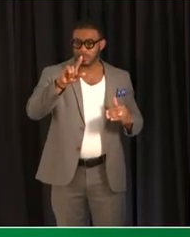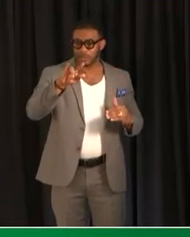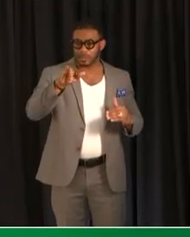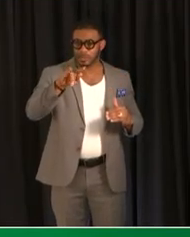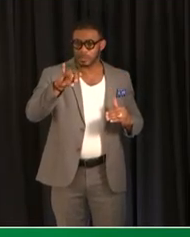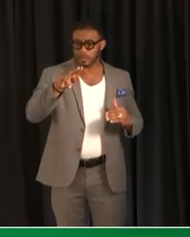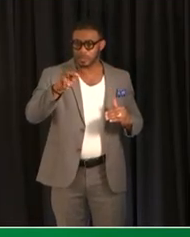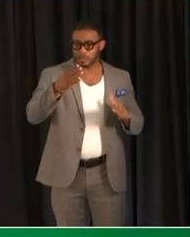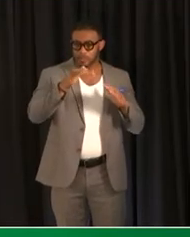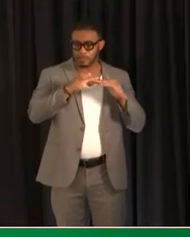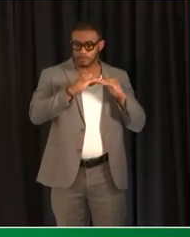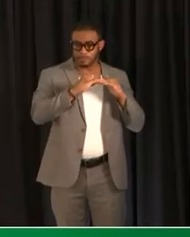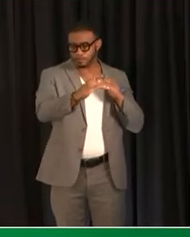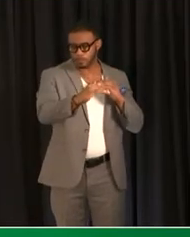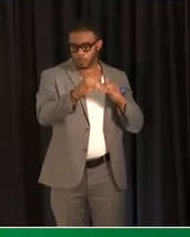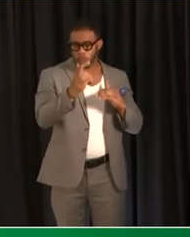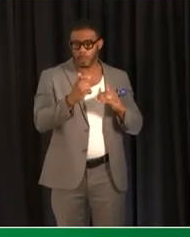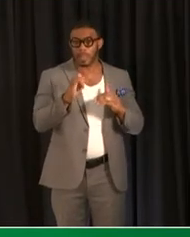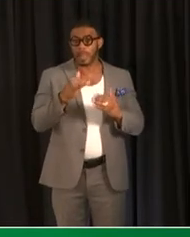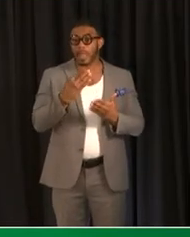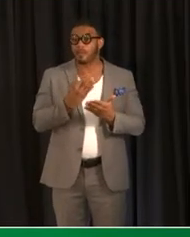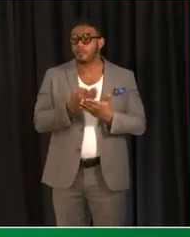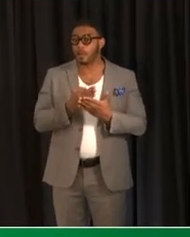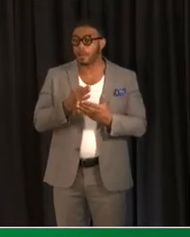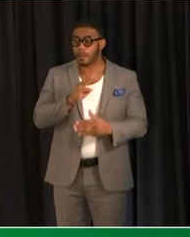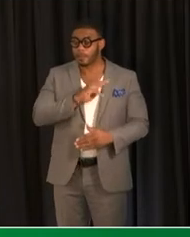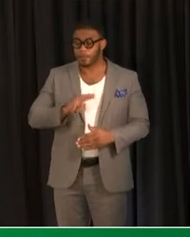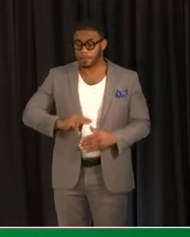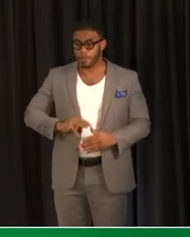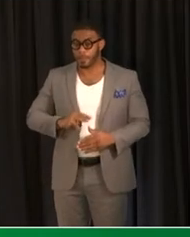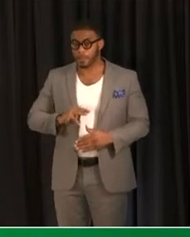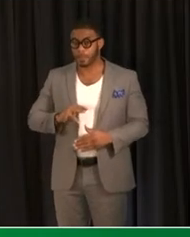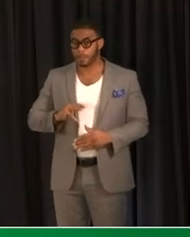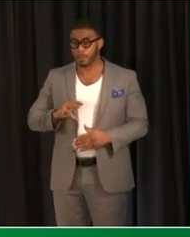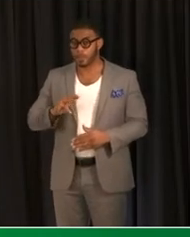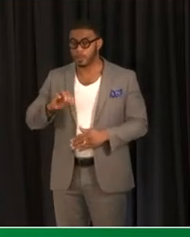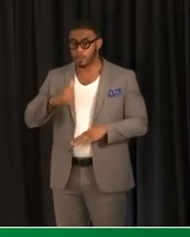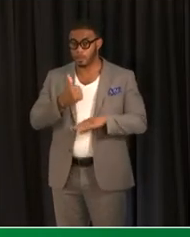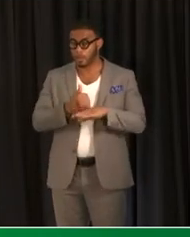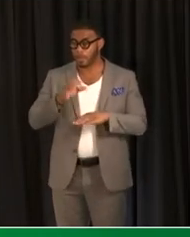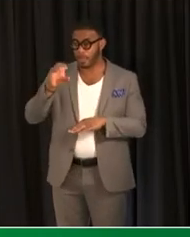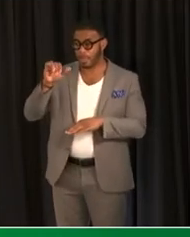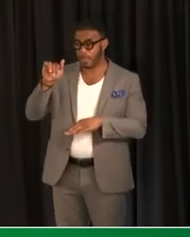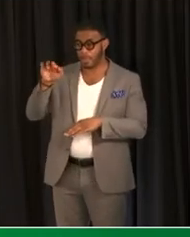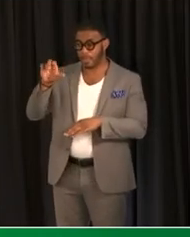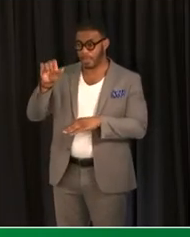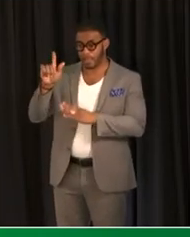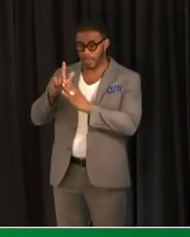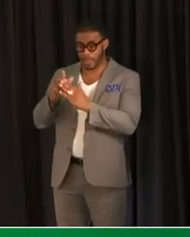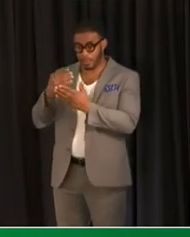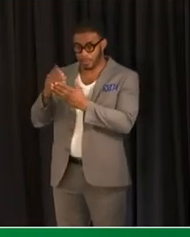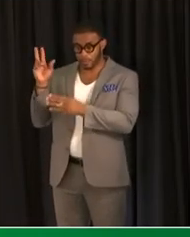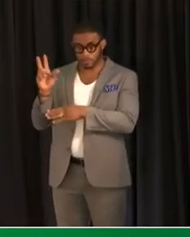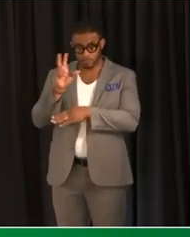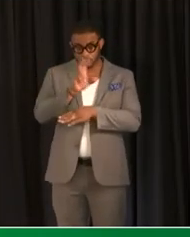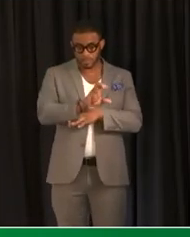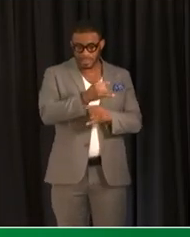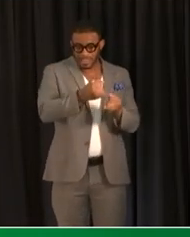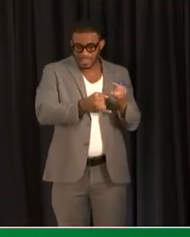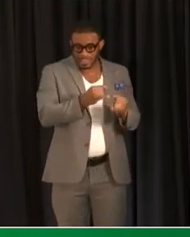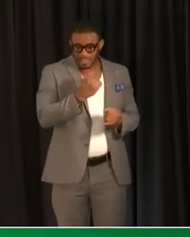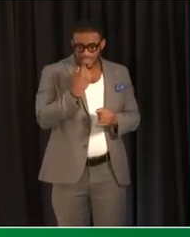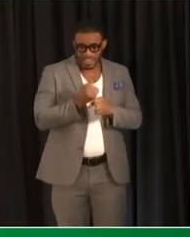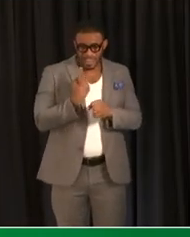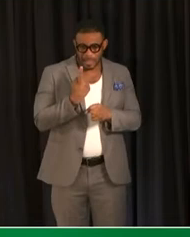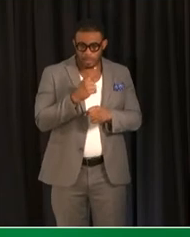That was actually a fund that Mayor Bowser put forth using CARES Act dollars at the end of 2020. What was